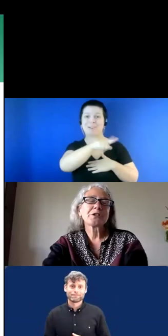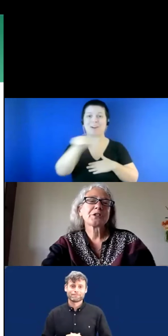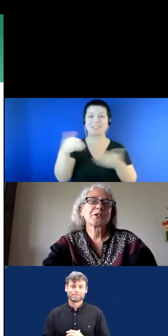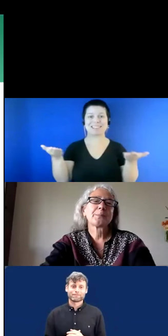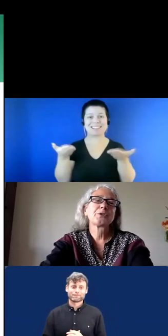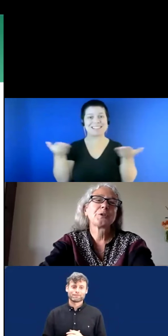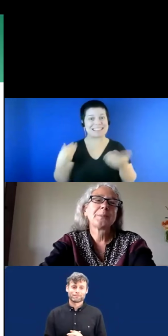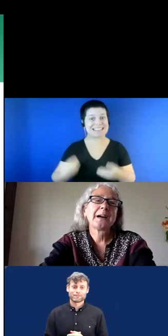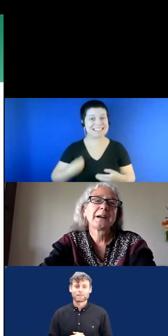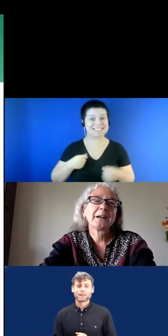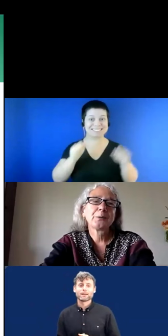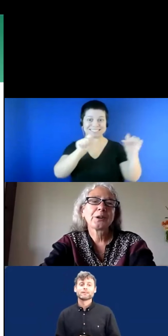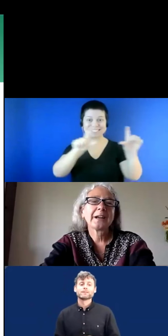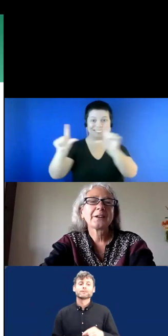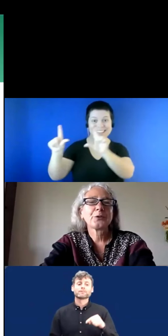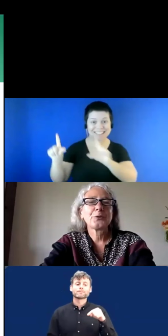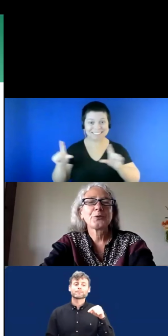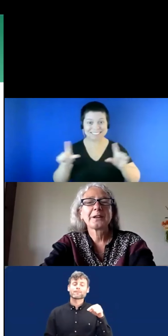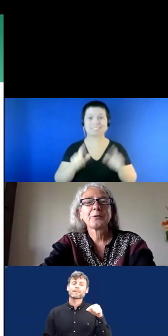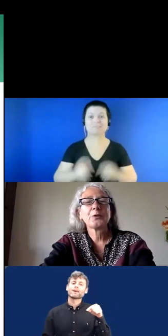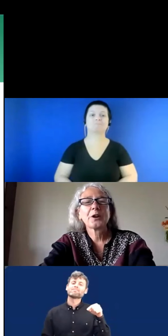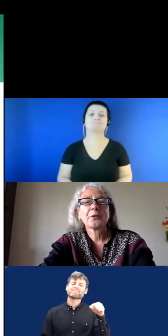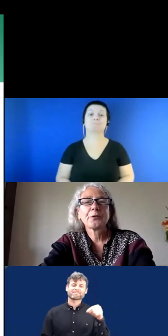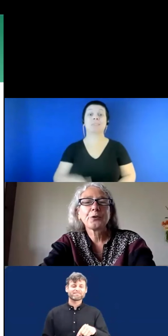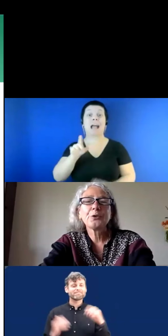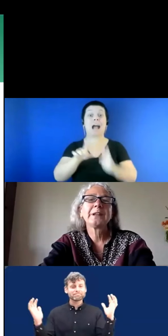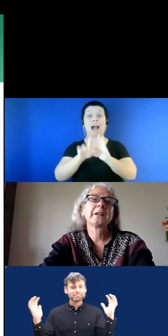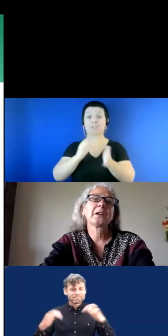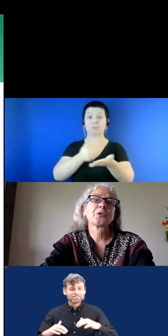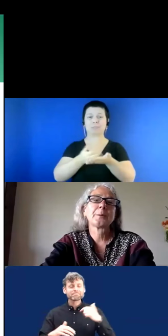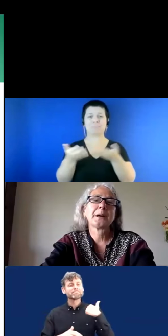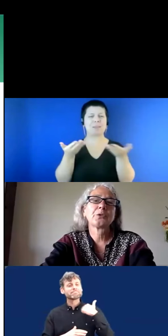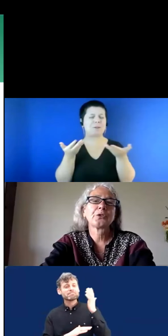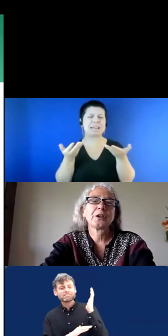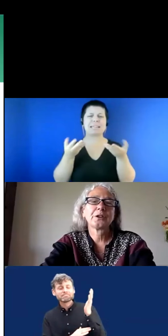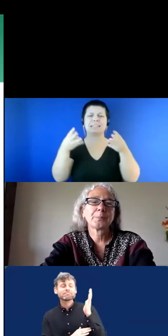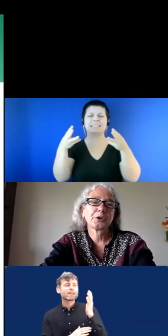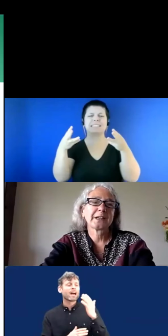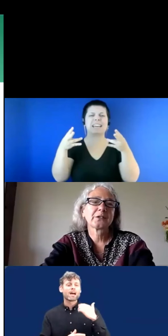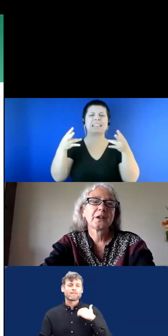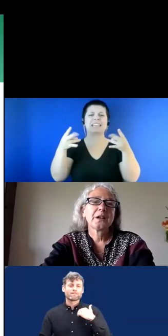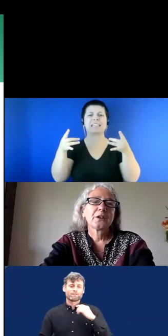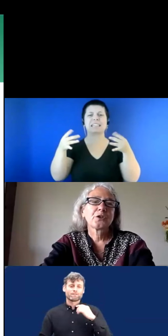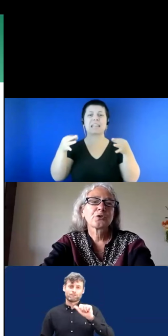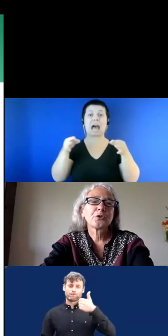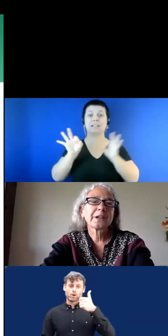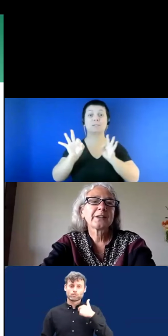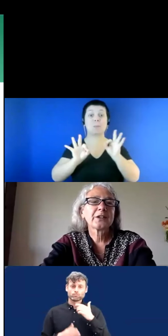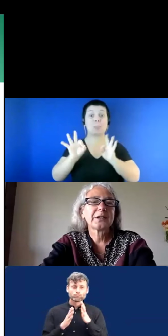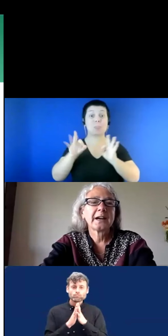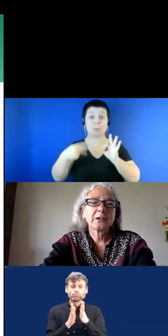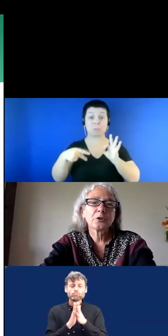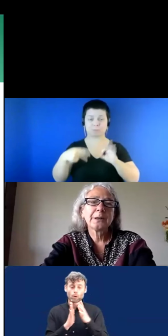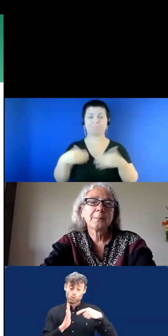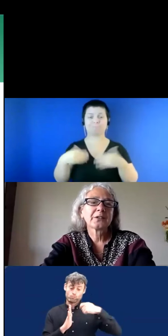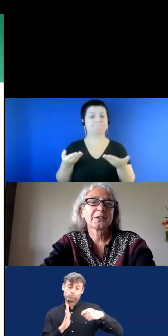Before we start the symposium, I would like to give you a few details about the project. So Suitcase is